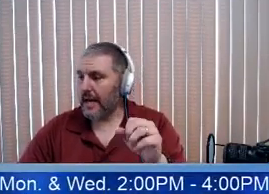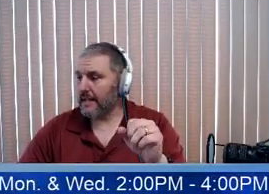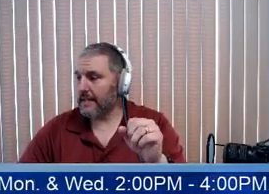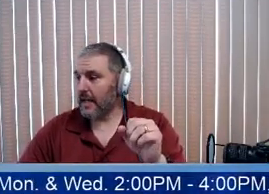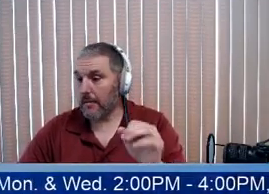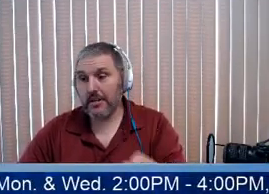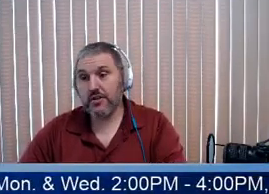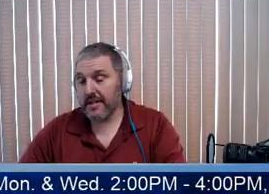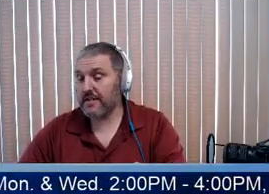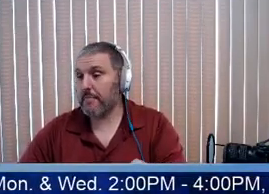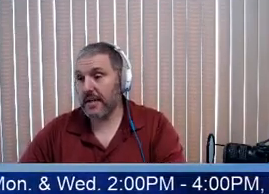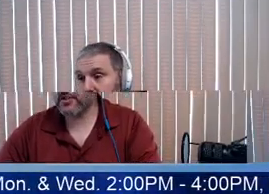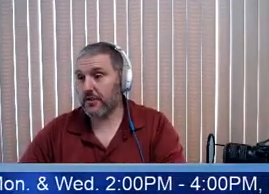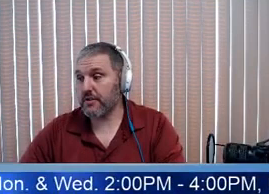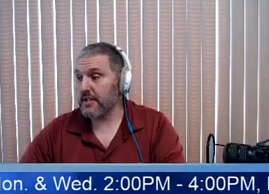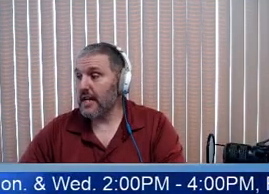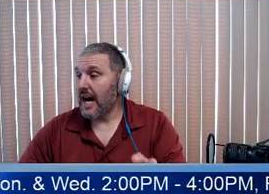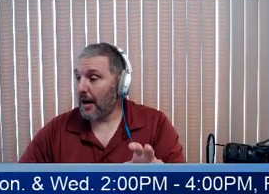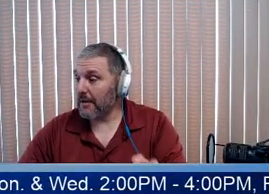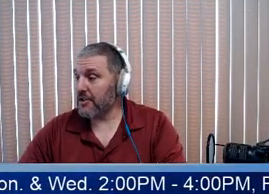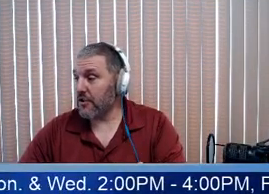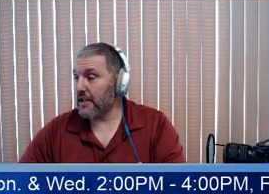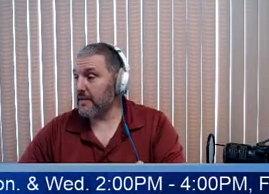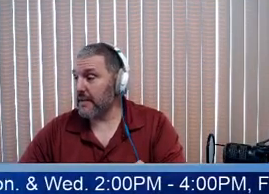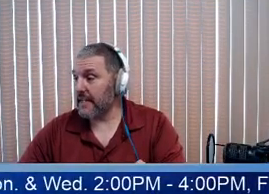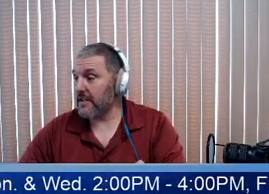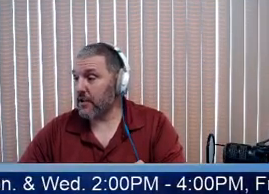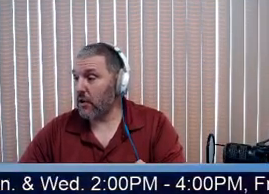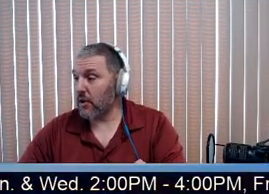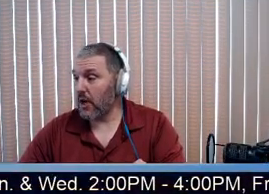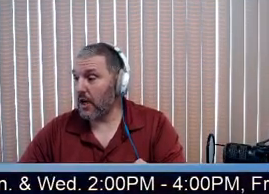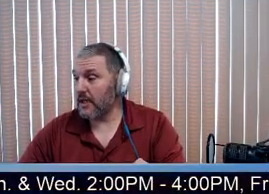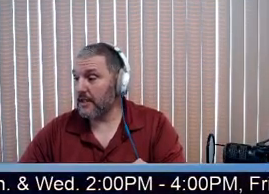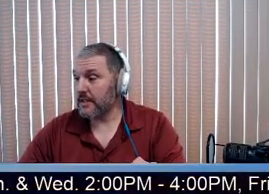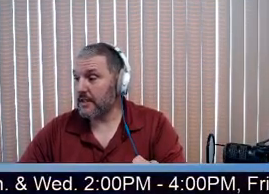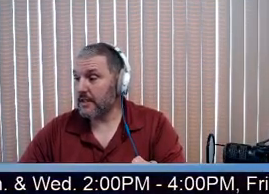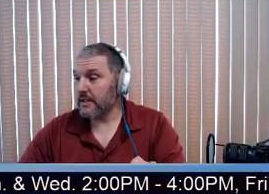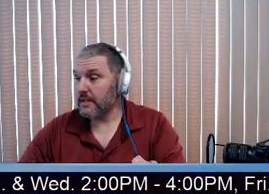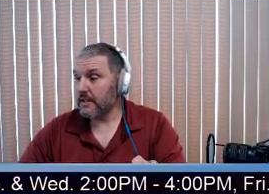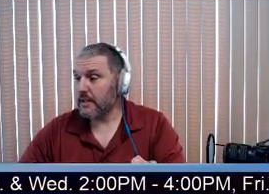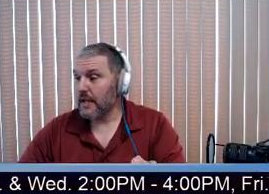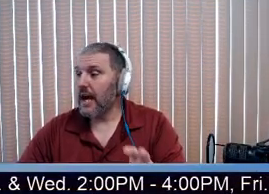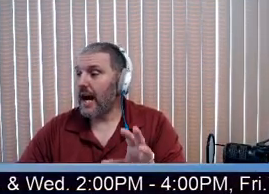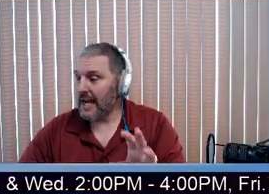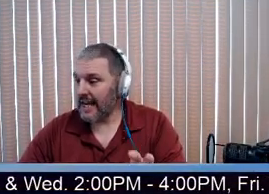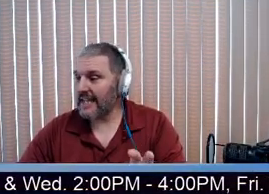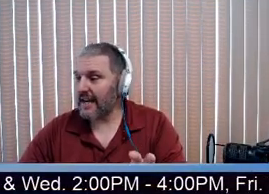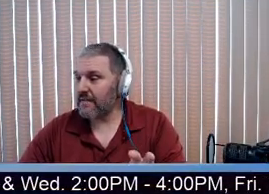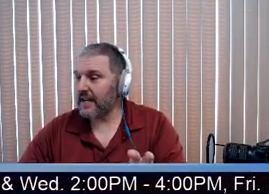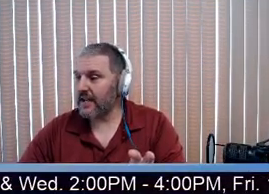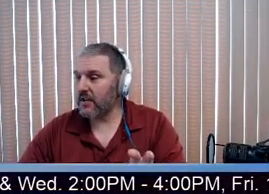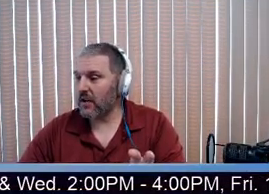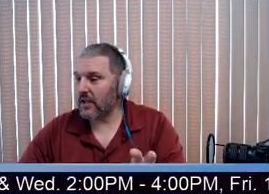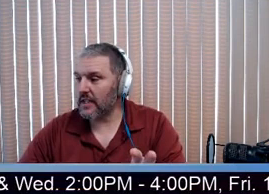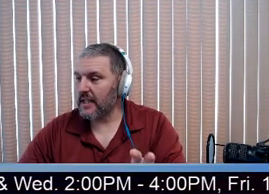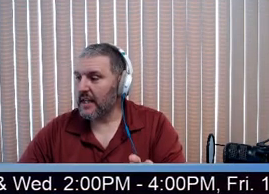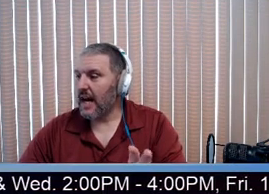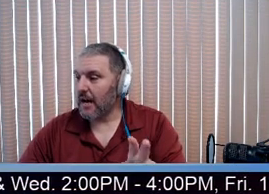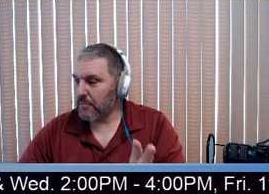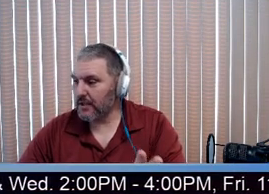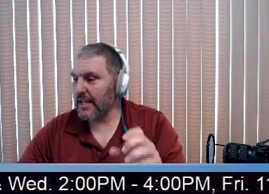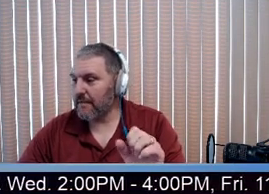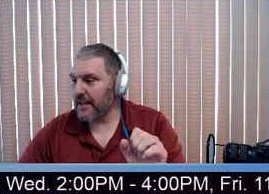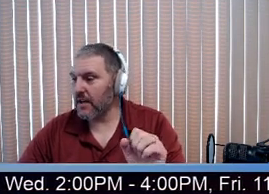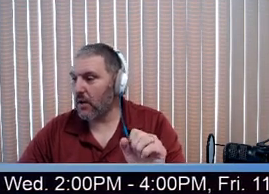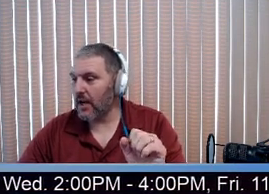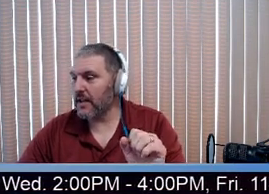It's bad. I'm going to show you some pictures. I'm going to show you some things that are going on. I got that video, Colin.